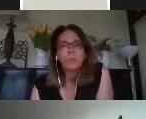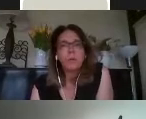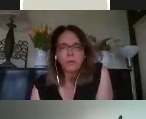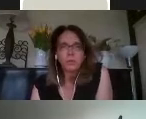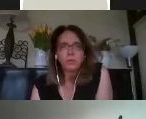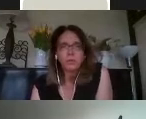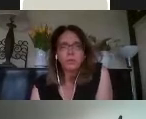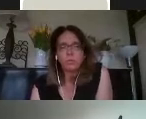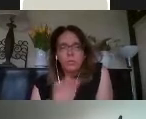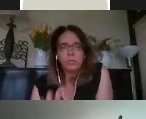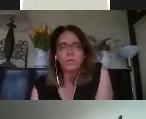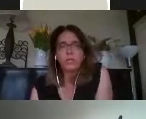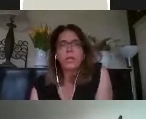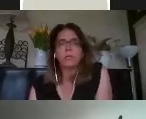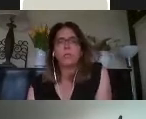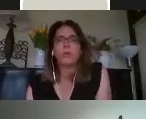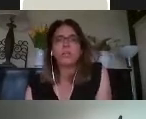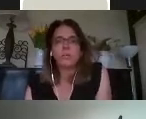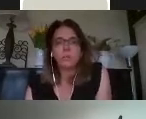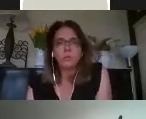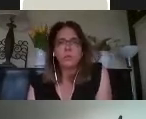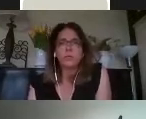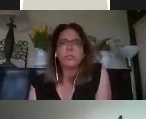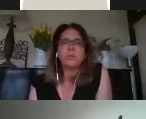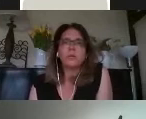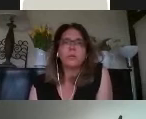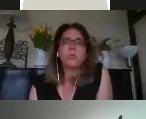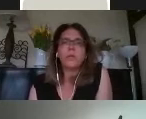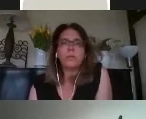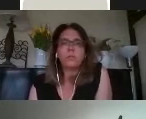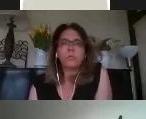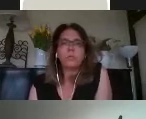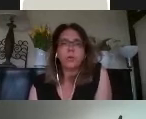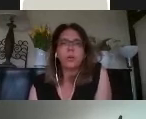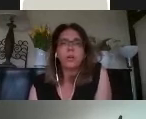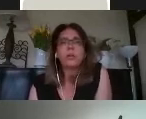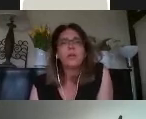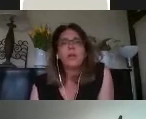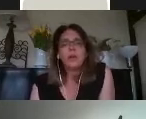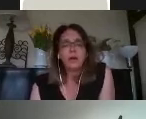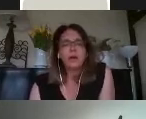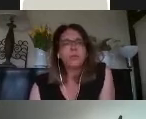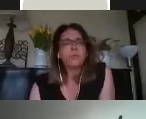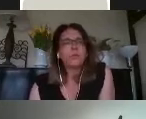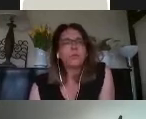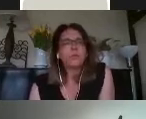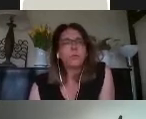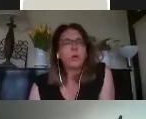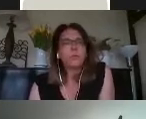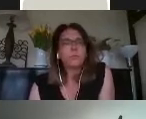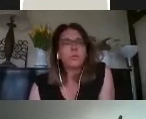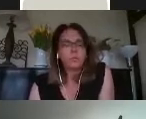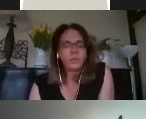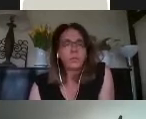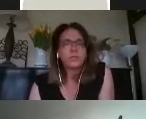be possible. And so we're just kind of laying out the range of opportunities that are there and what these tools are. You've heard about